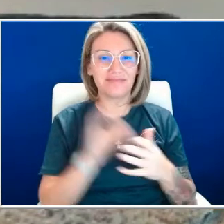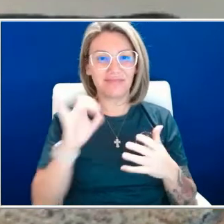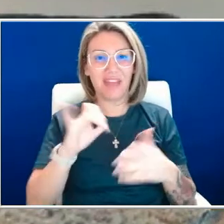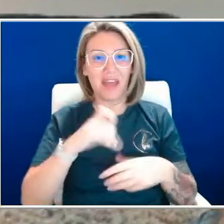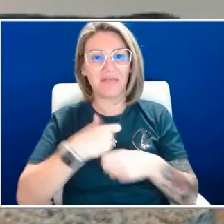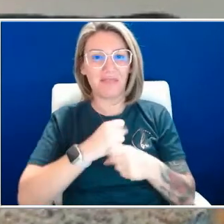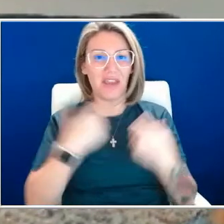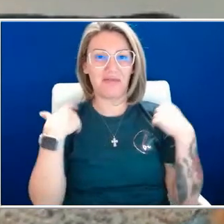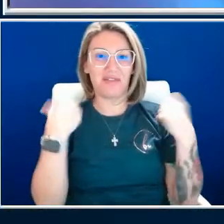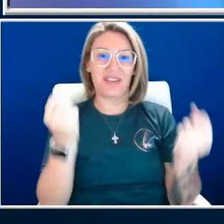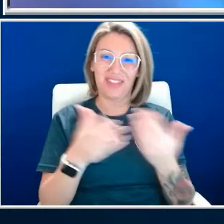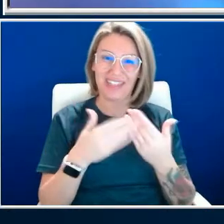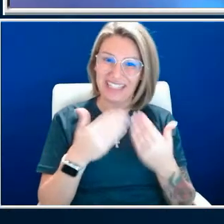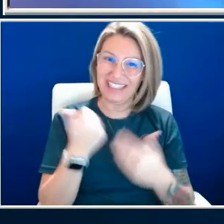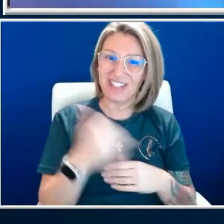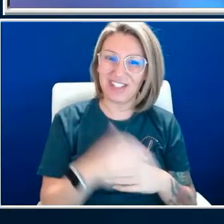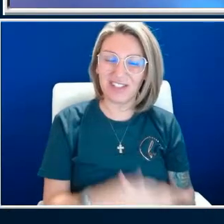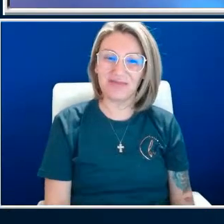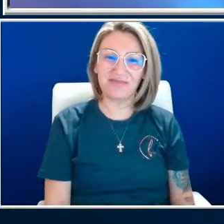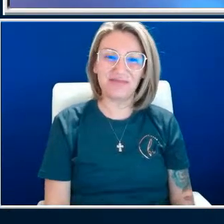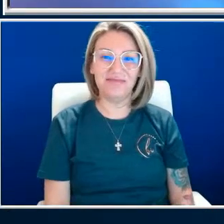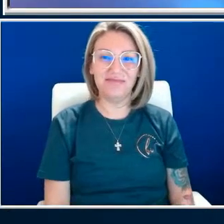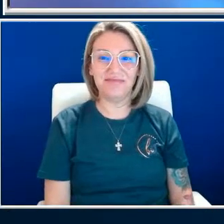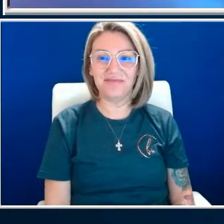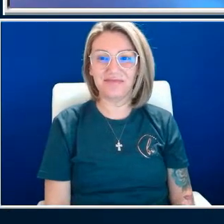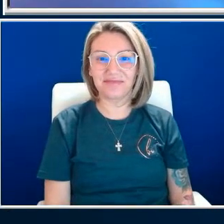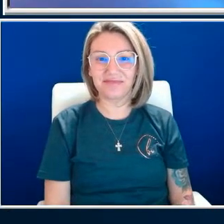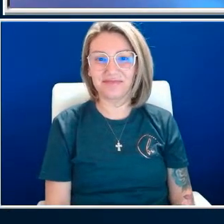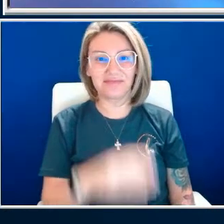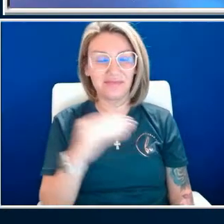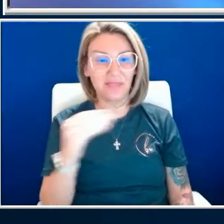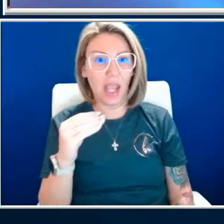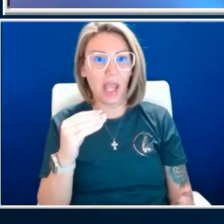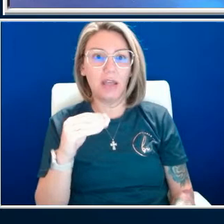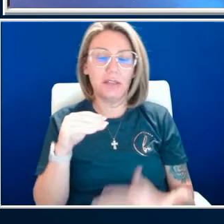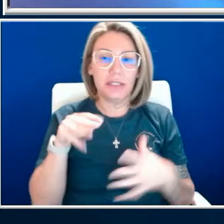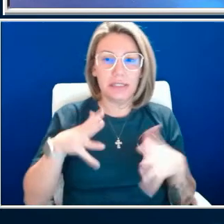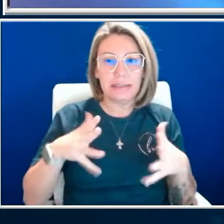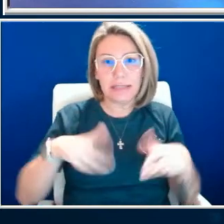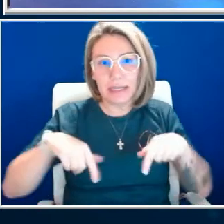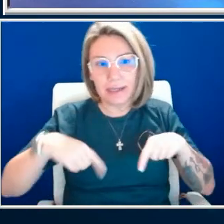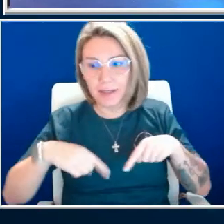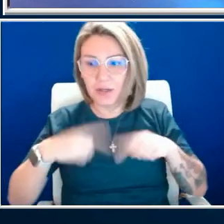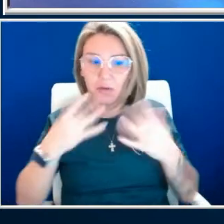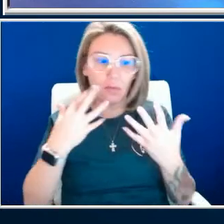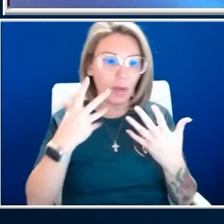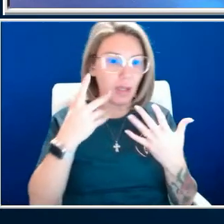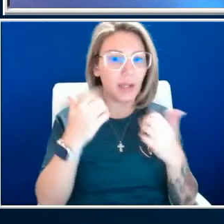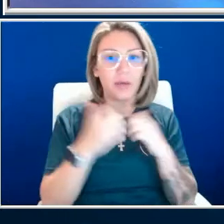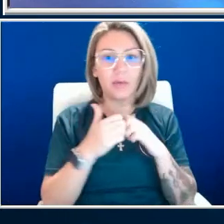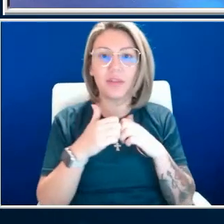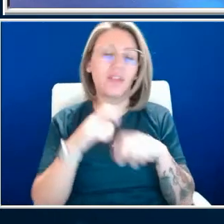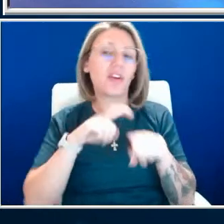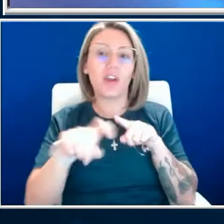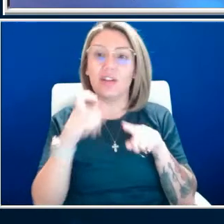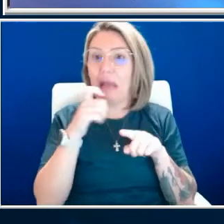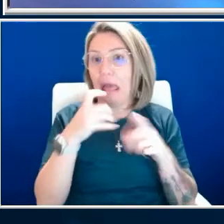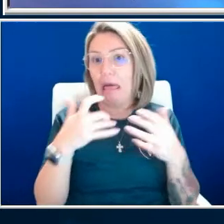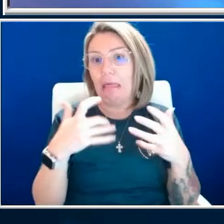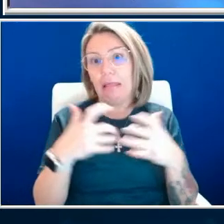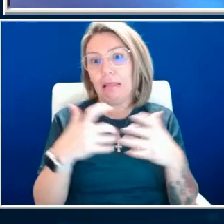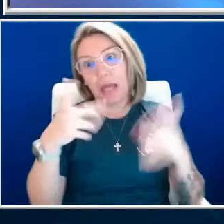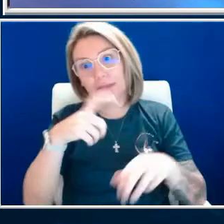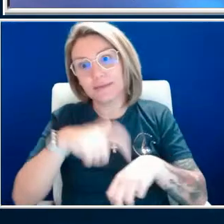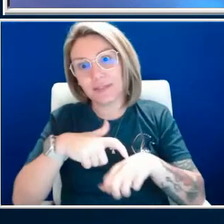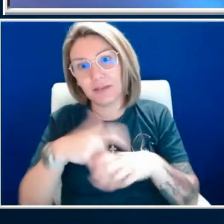easier. Well, yeah, and just the anxiety of waiting when you're going to get that call. She didn't have a whole lot of time to wait for that call, as we've learned. But